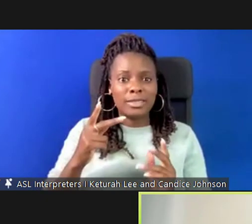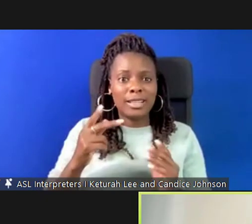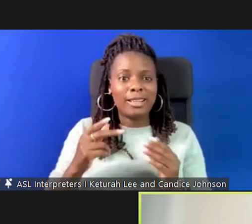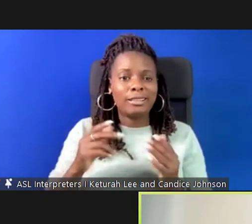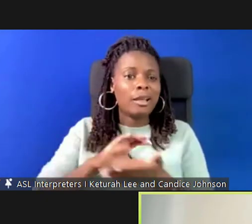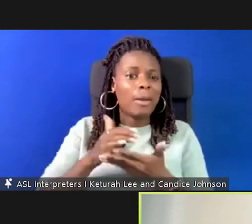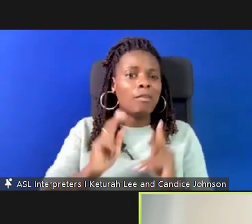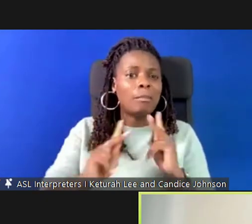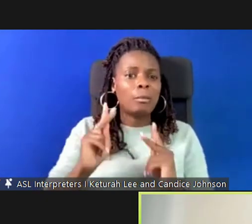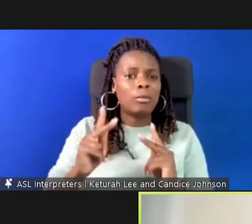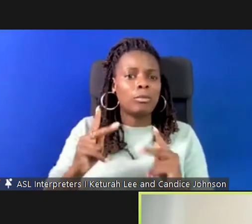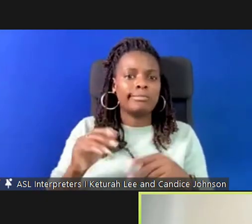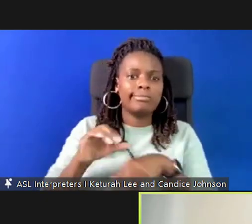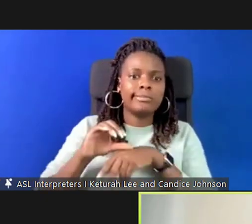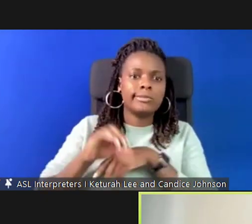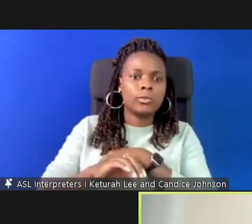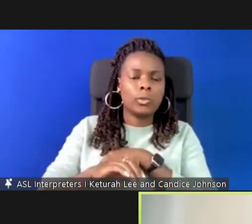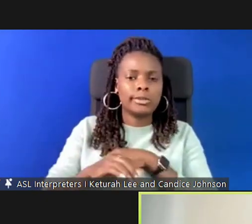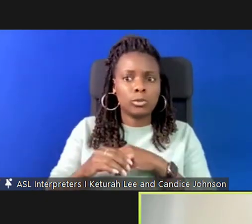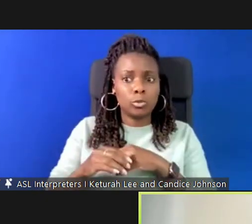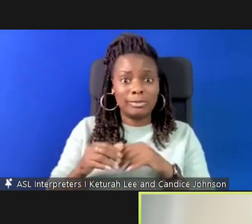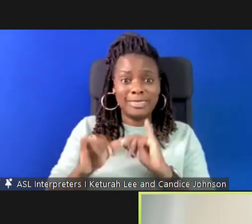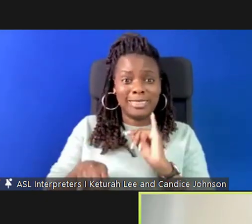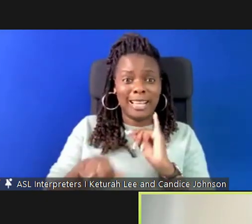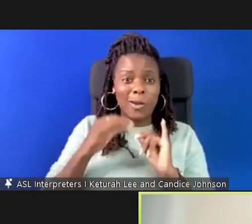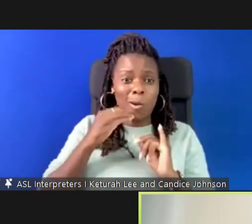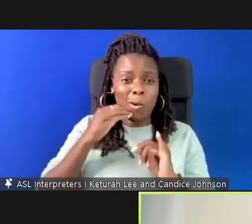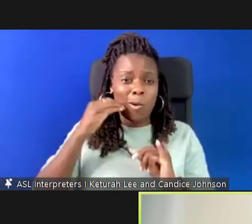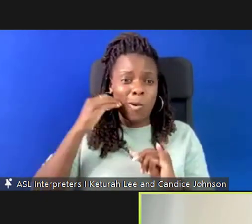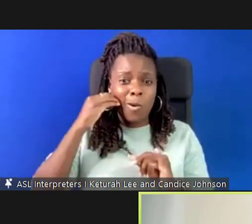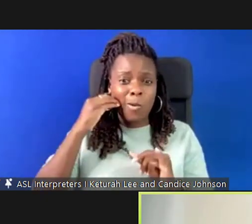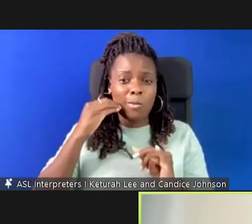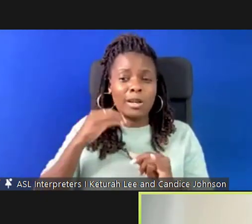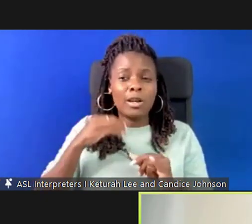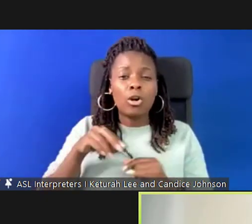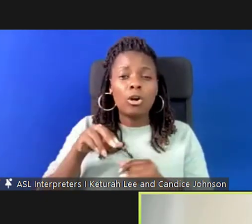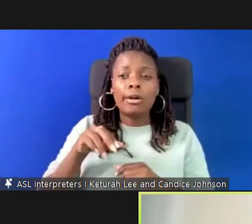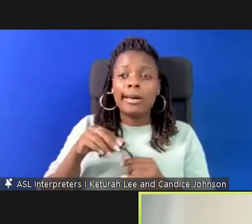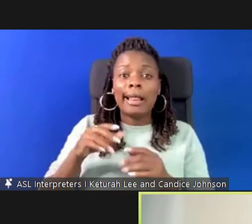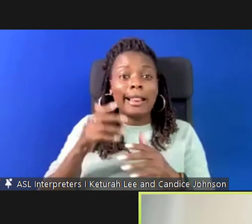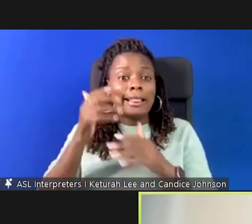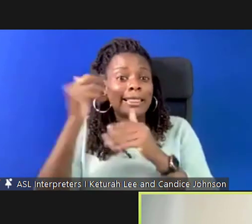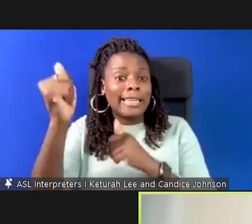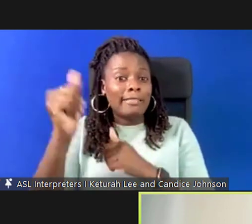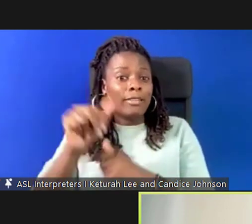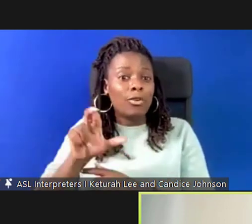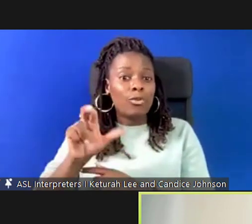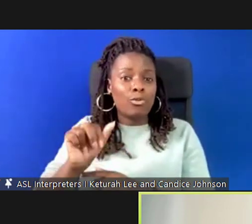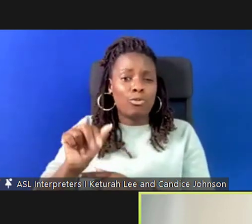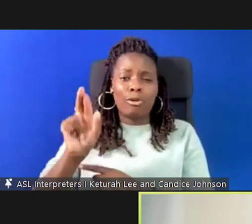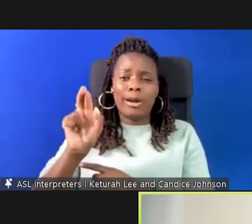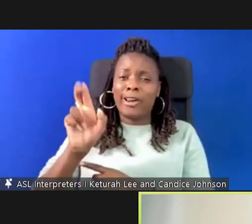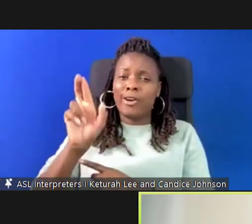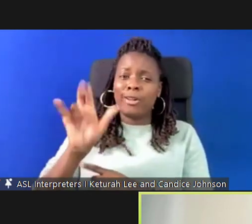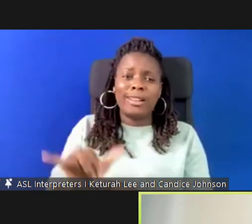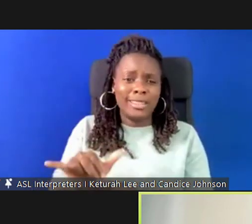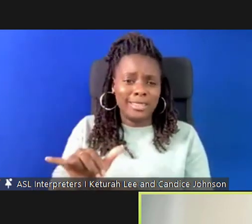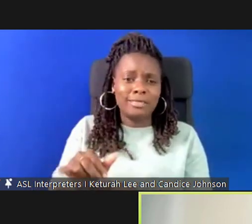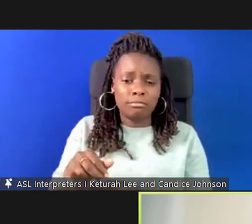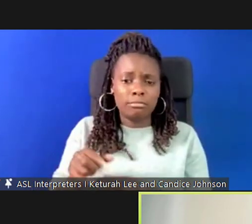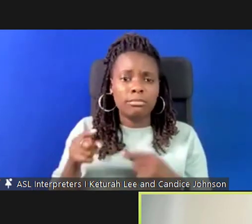became homebound. That is, they rarely or almost never left their home over the previous month during